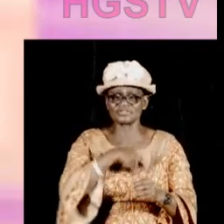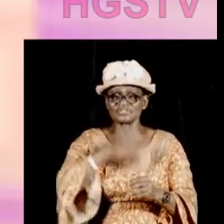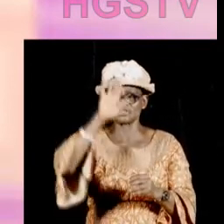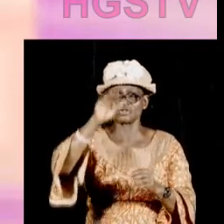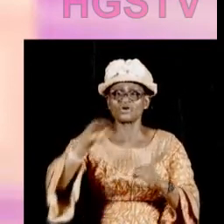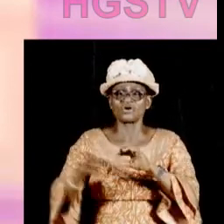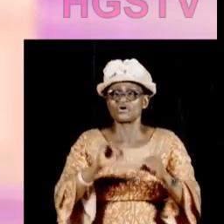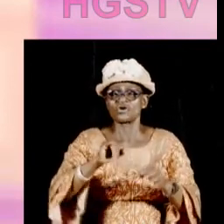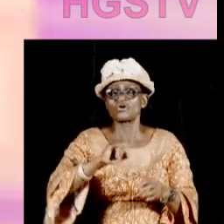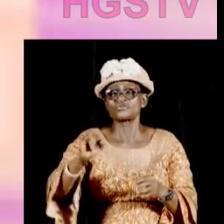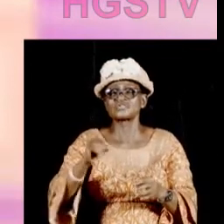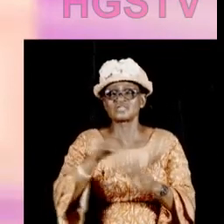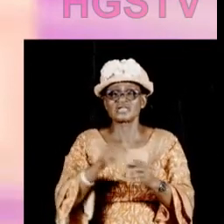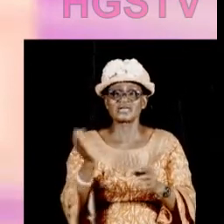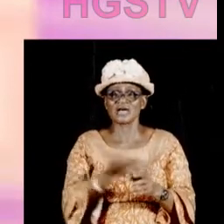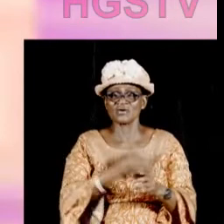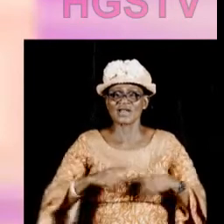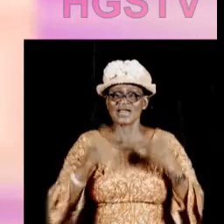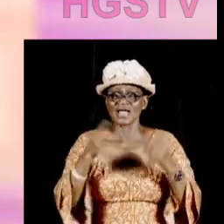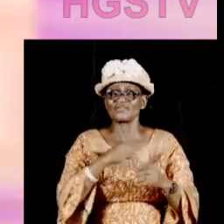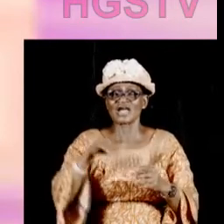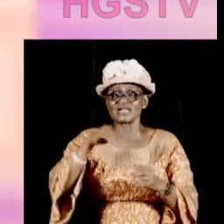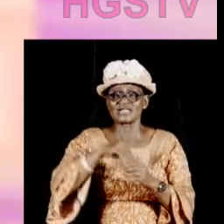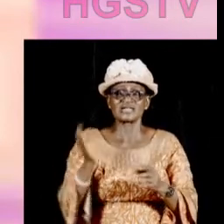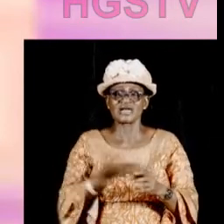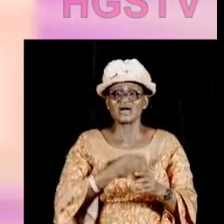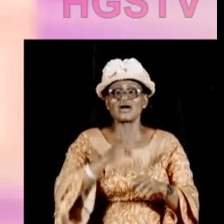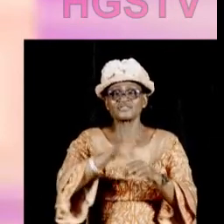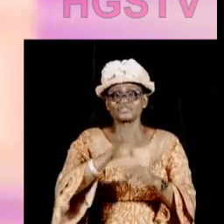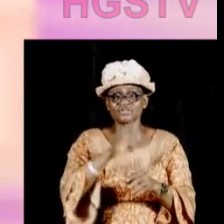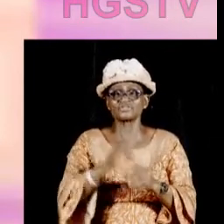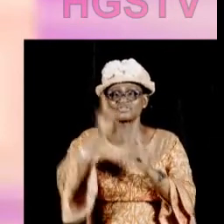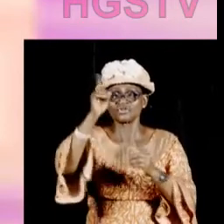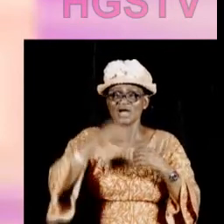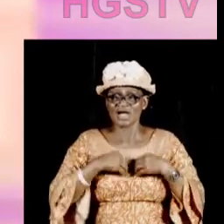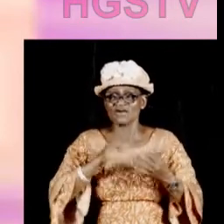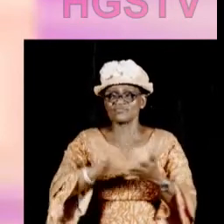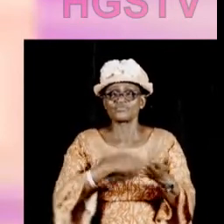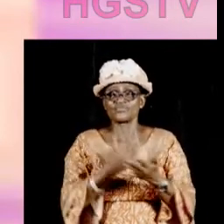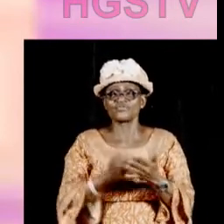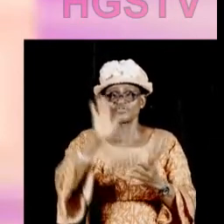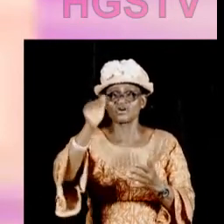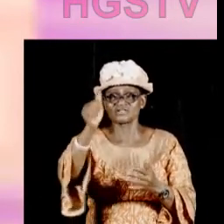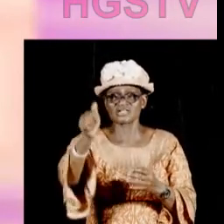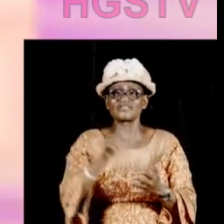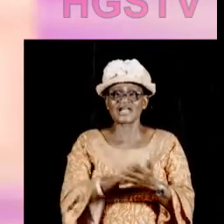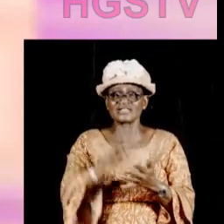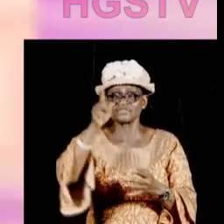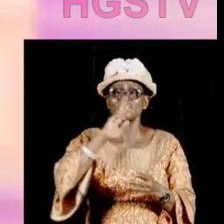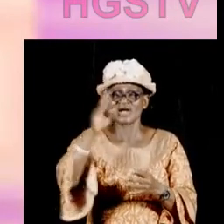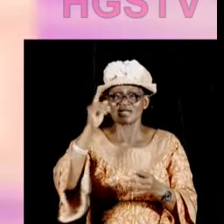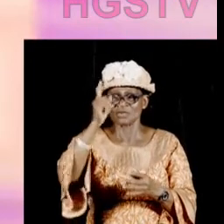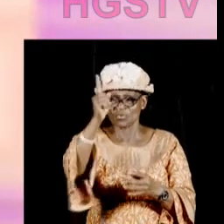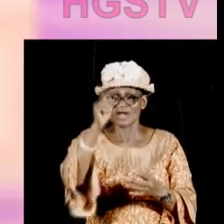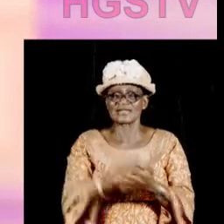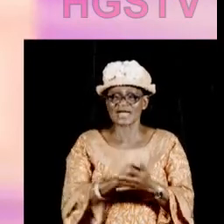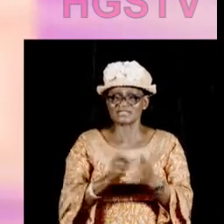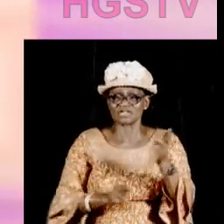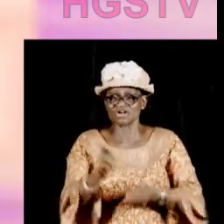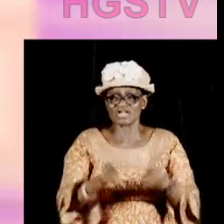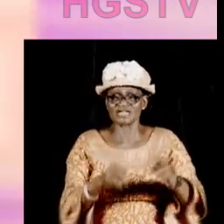lives and in your church. You have proved yourself that you are the one who reigns in the affairs